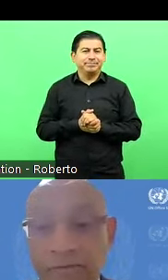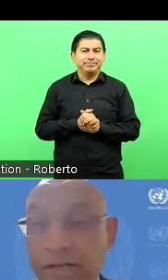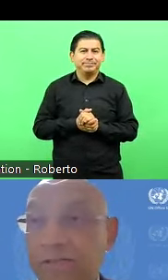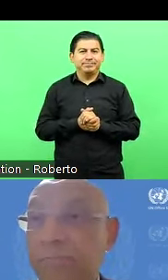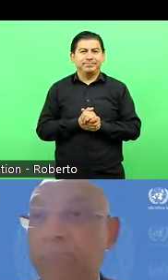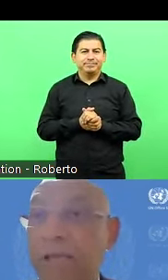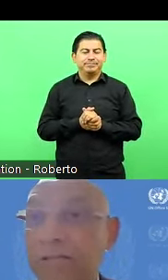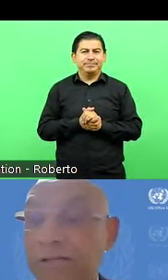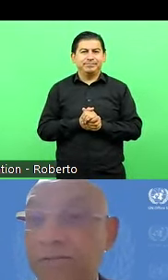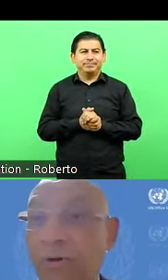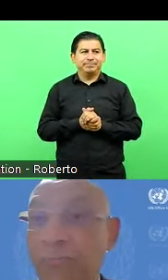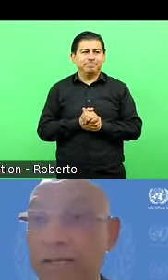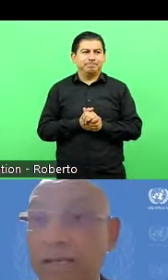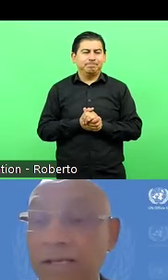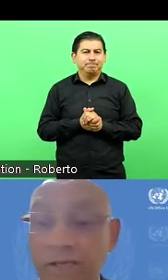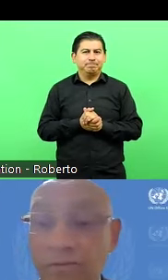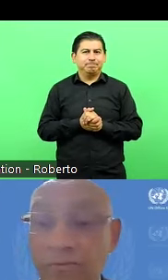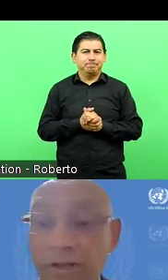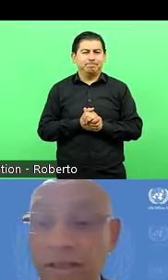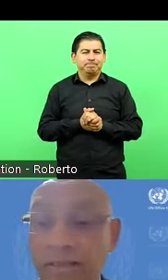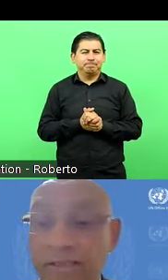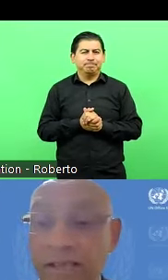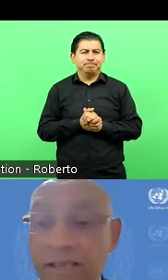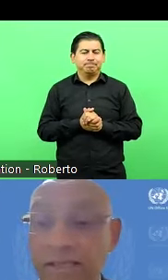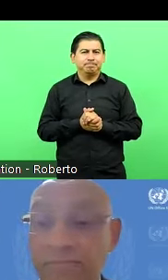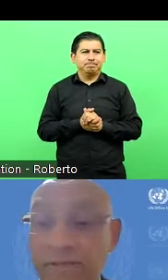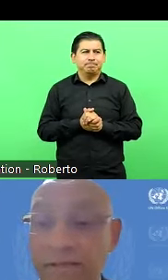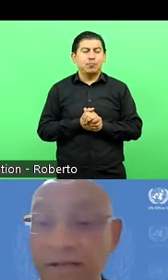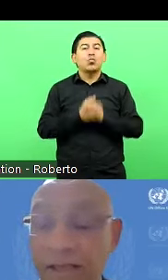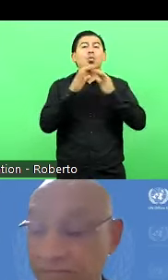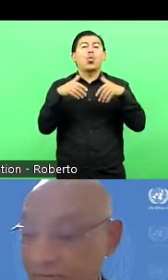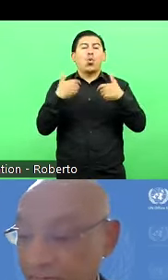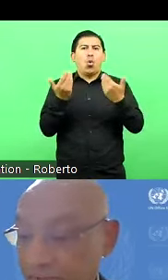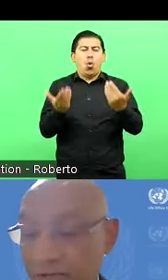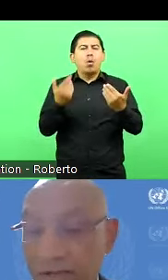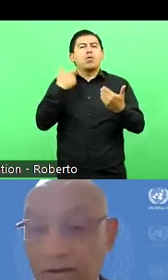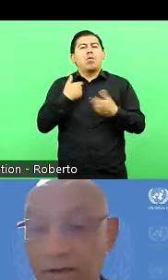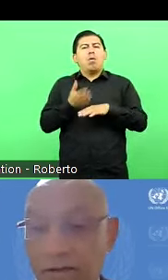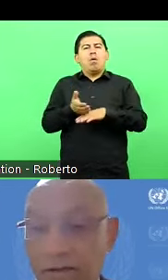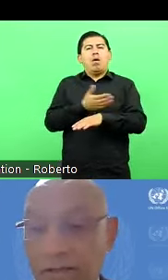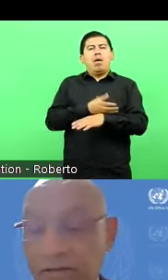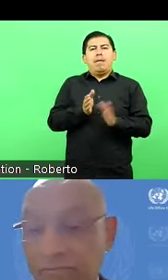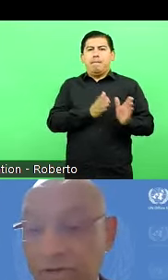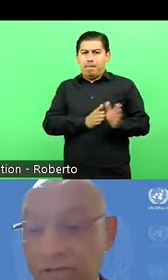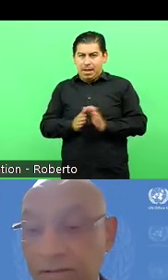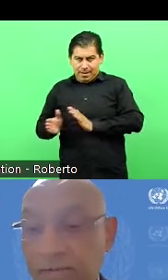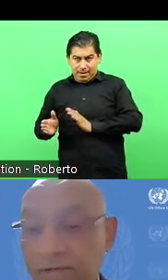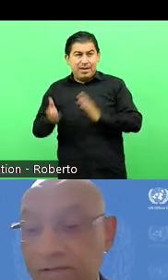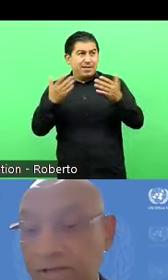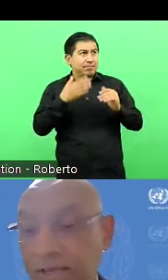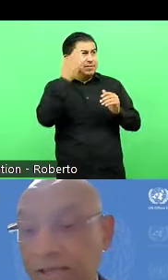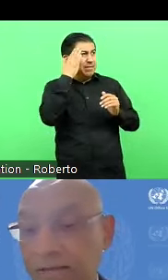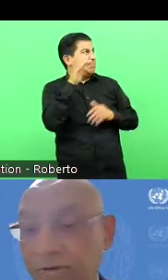taking various measures for mitigation. So in this case, we see that they have developed, they have